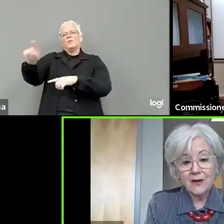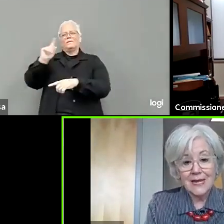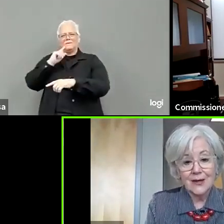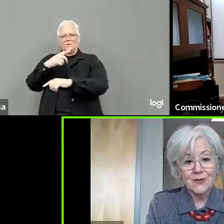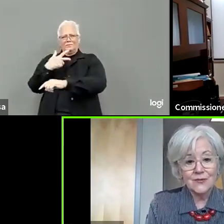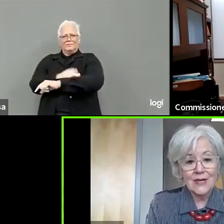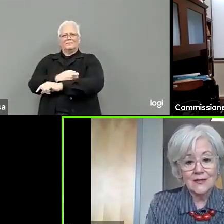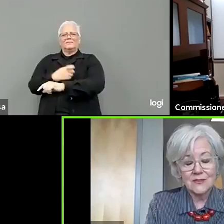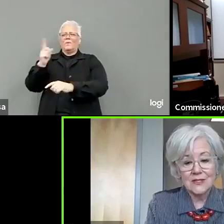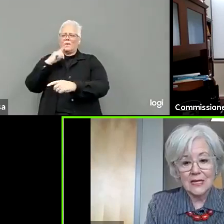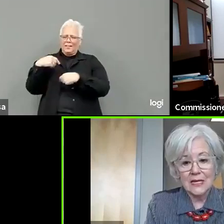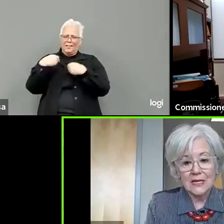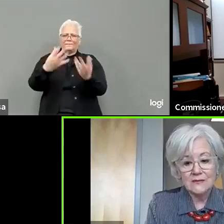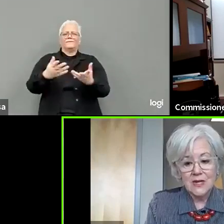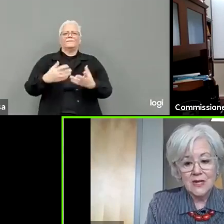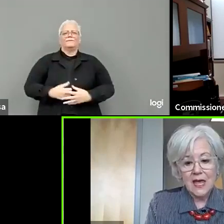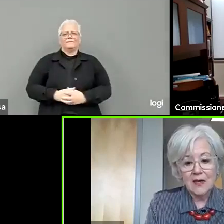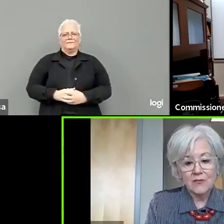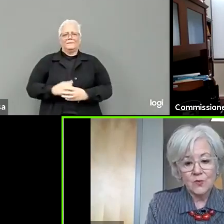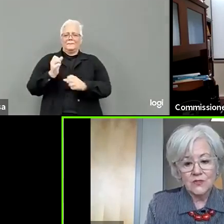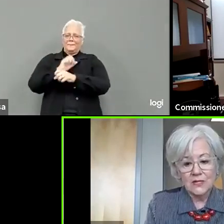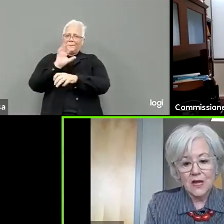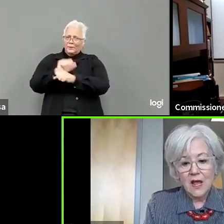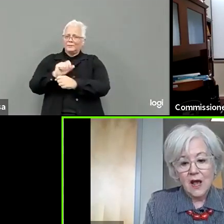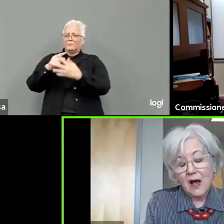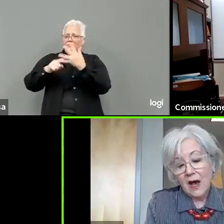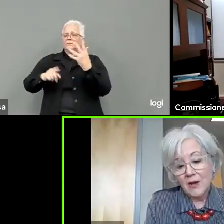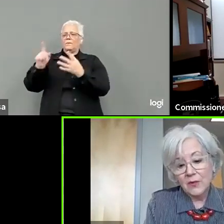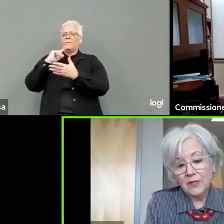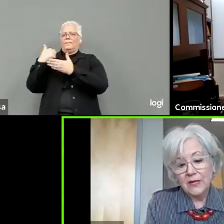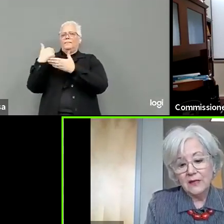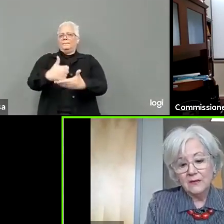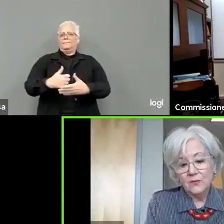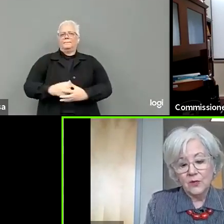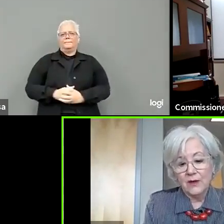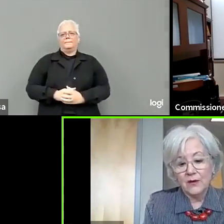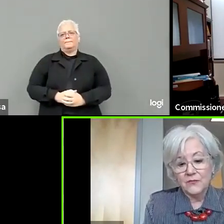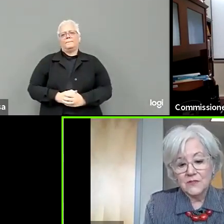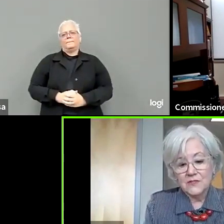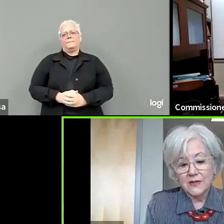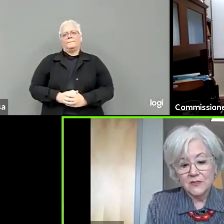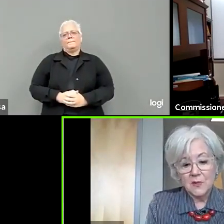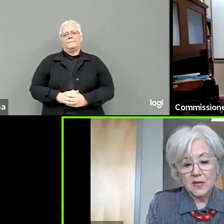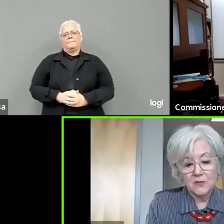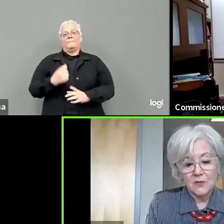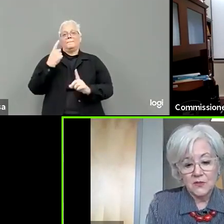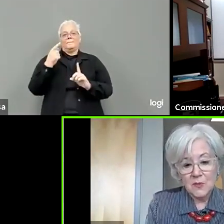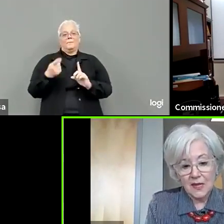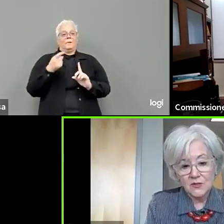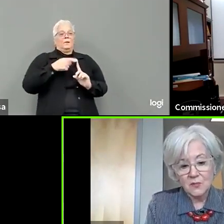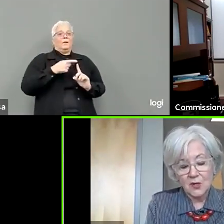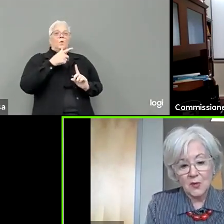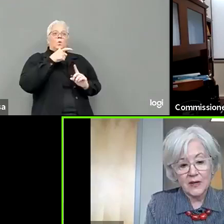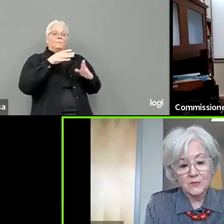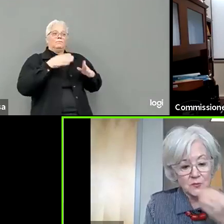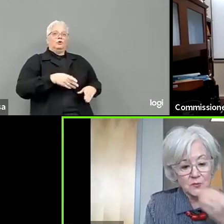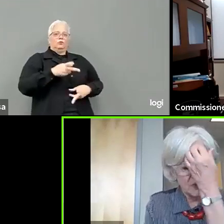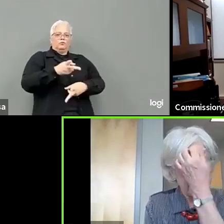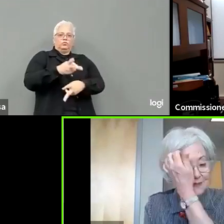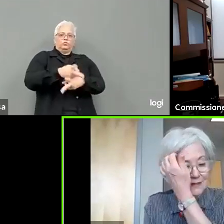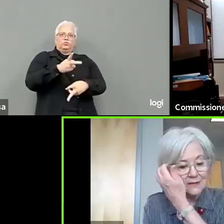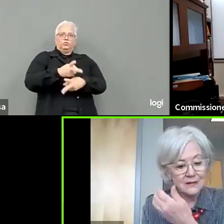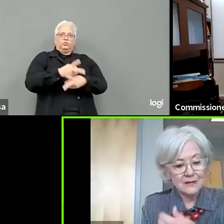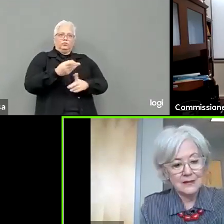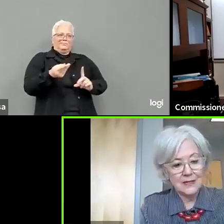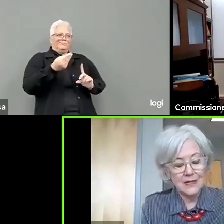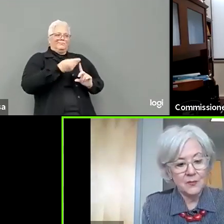and their caretakers as the needs have arisen. I really would love to see us be able to expand, to Mayor Bynum's